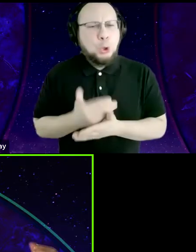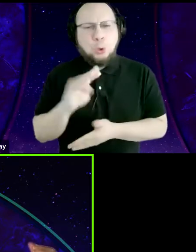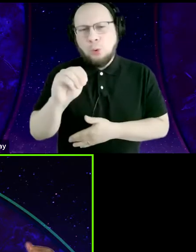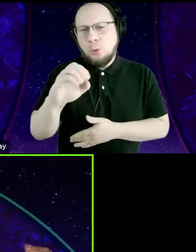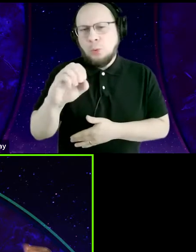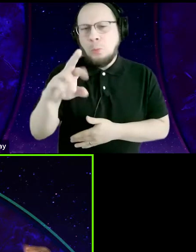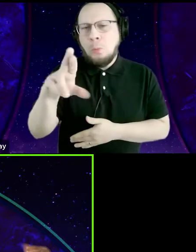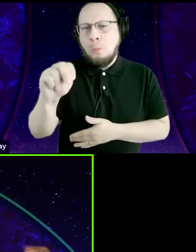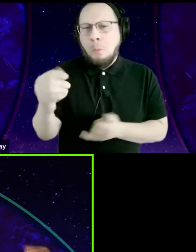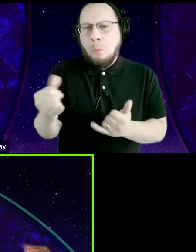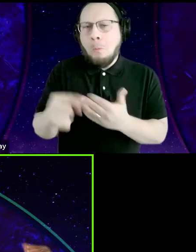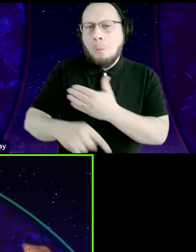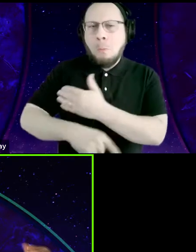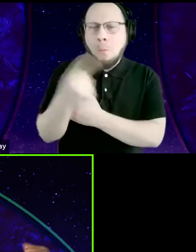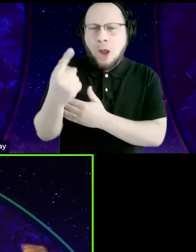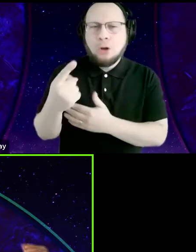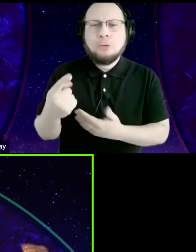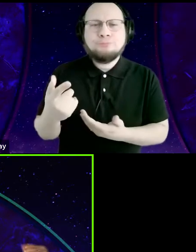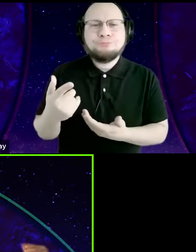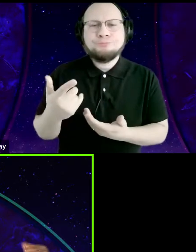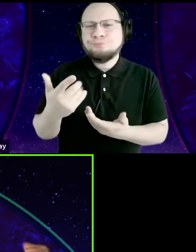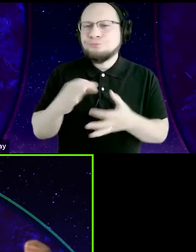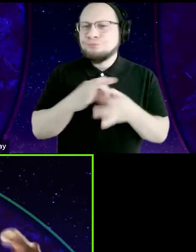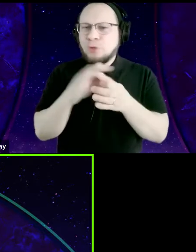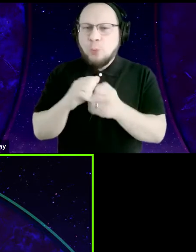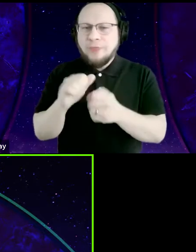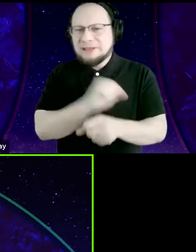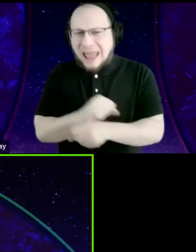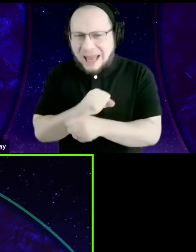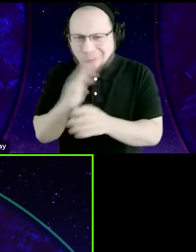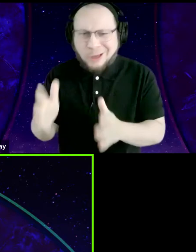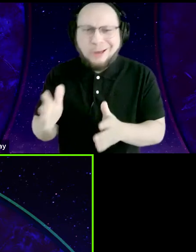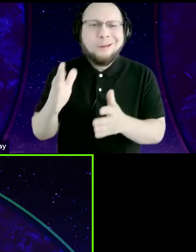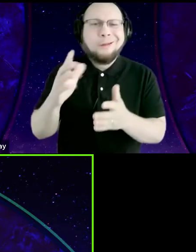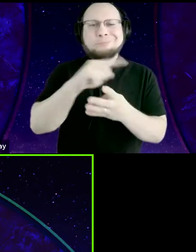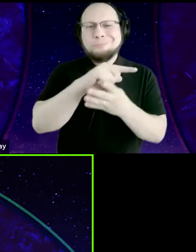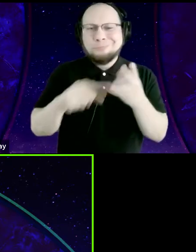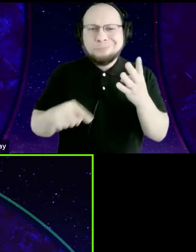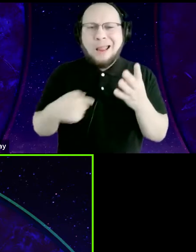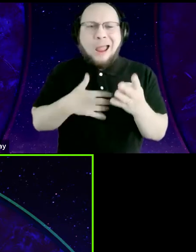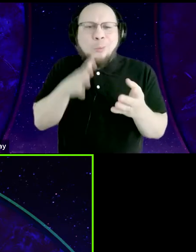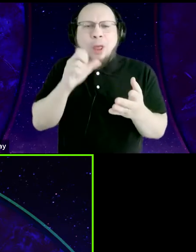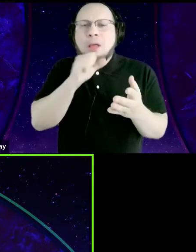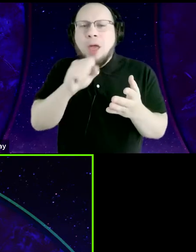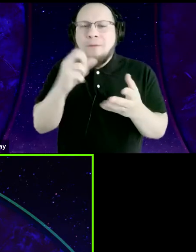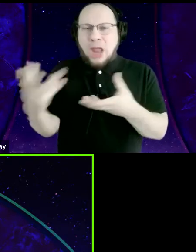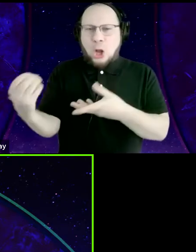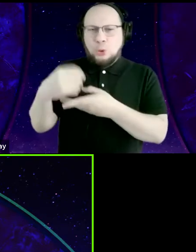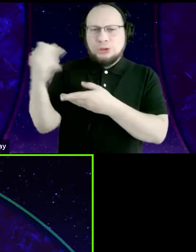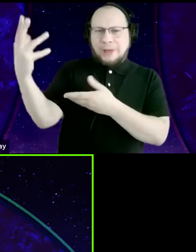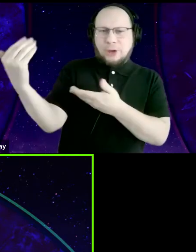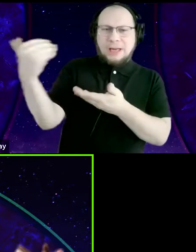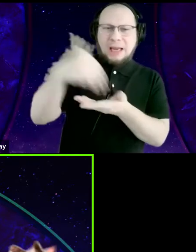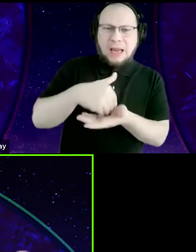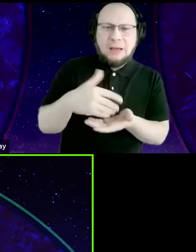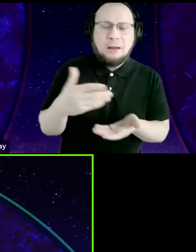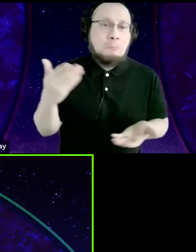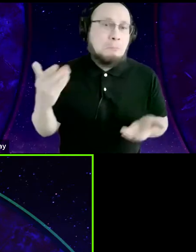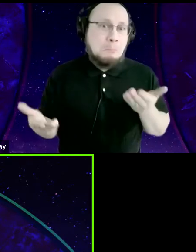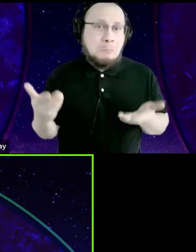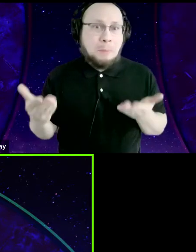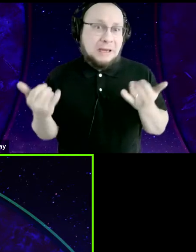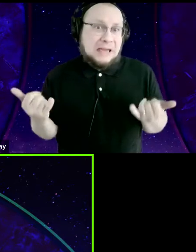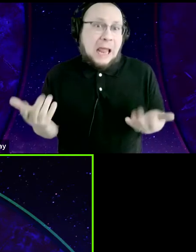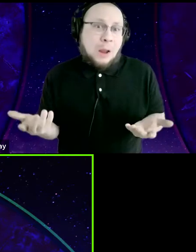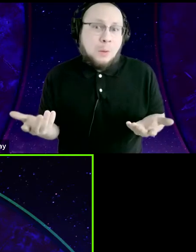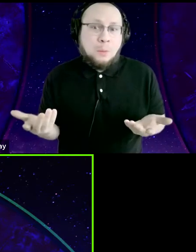modern takes on slavery pieces, and I would love to play with Shakespeare again, which can happen now that I have